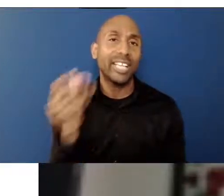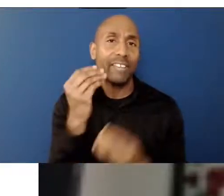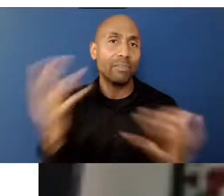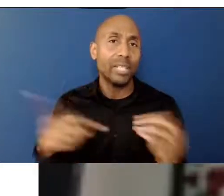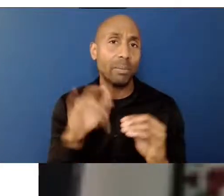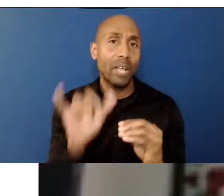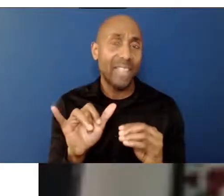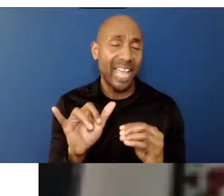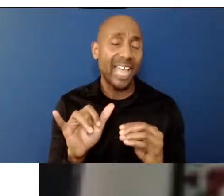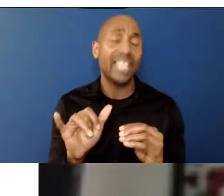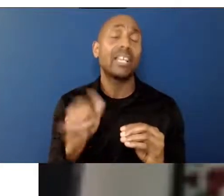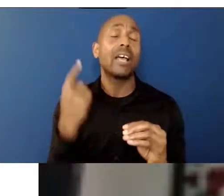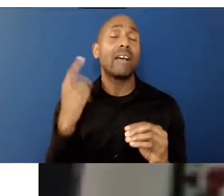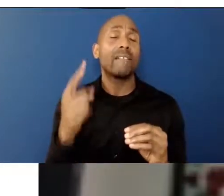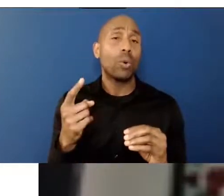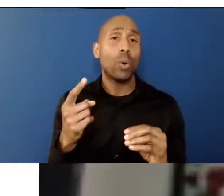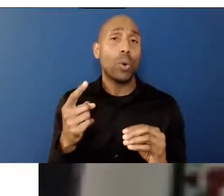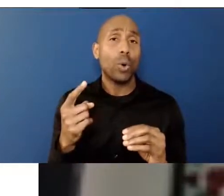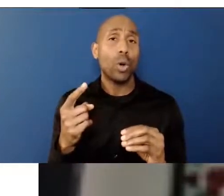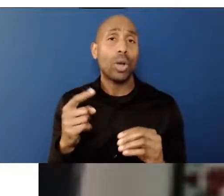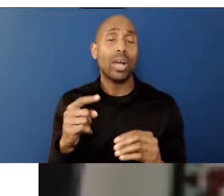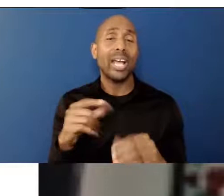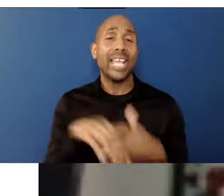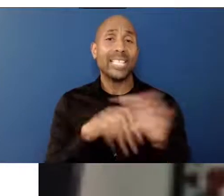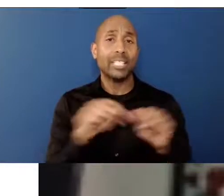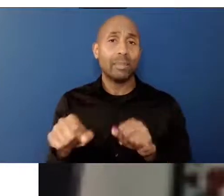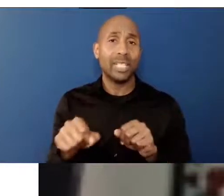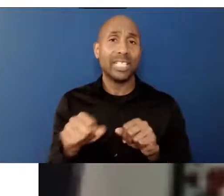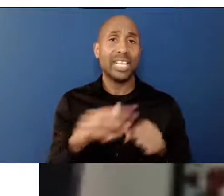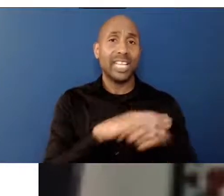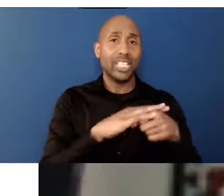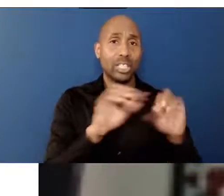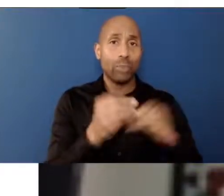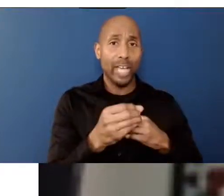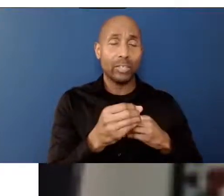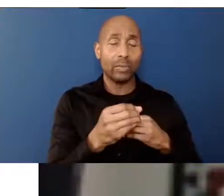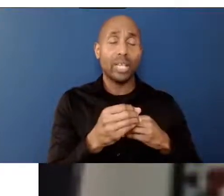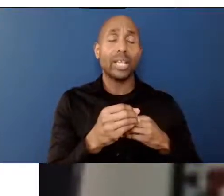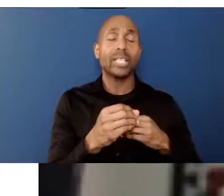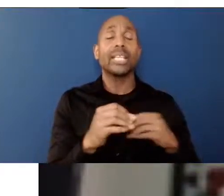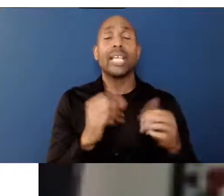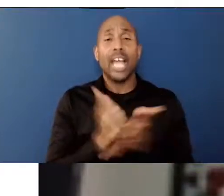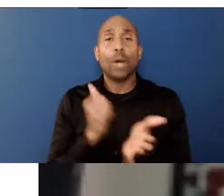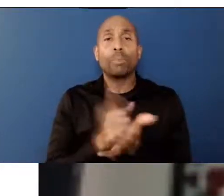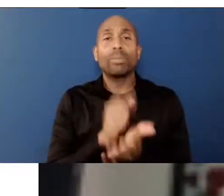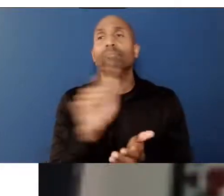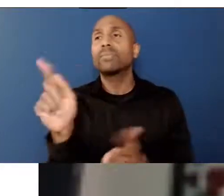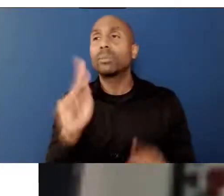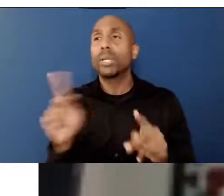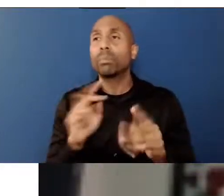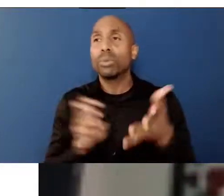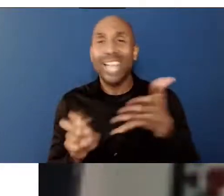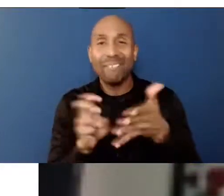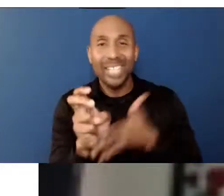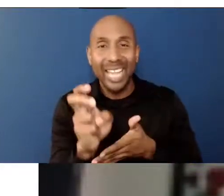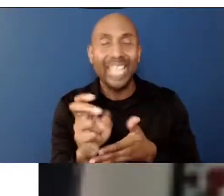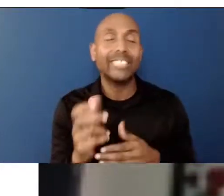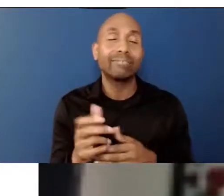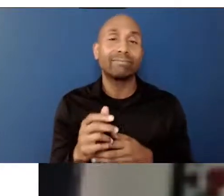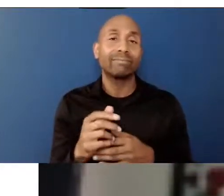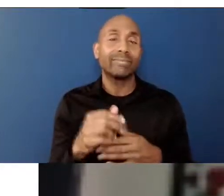the Accessibility Directorate when it comes to those, or how you're able to help navigate pointing people in the right direction?